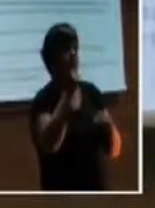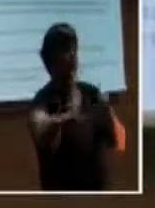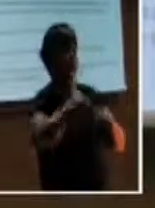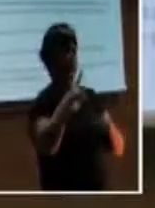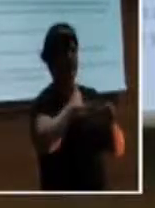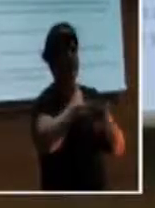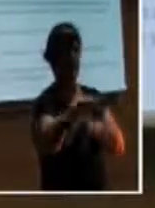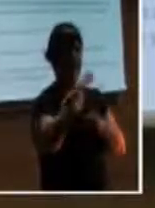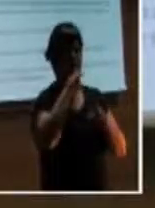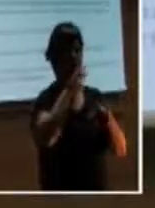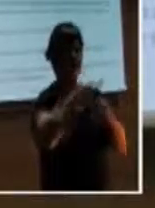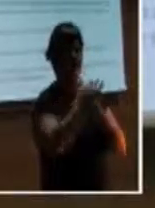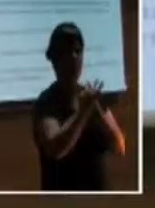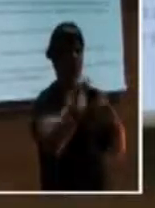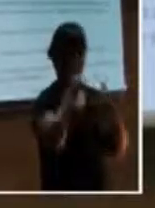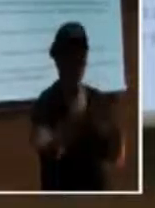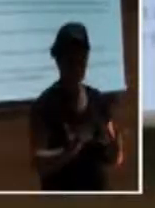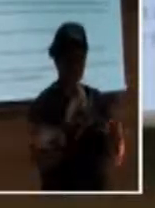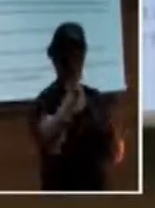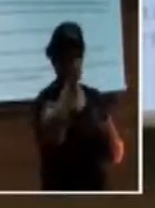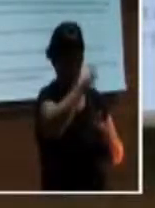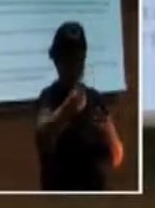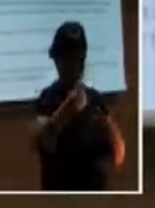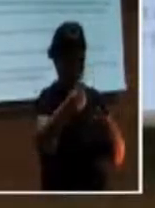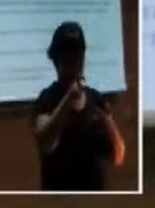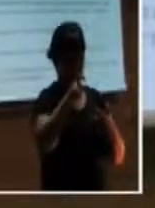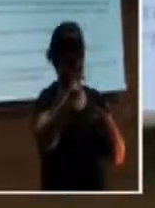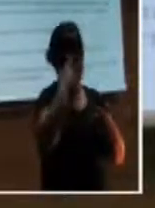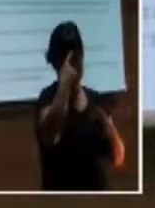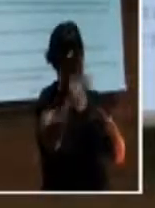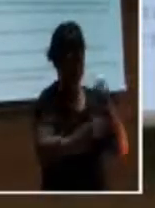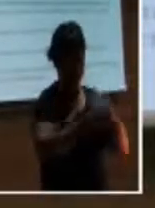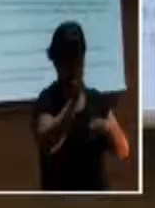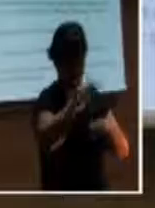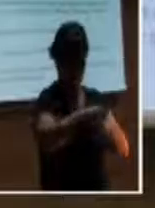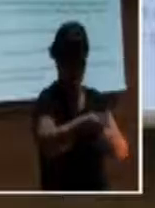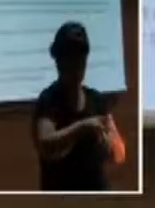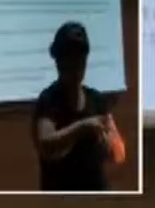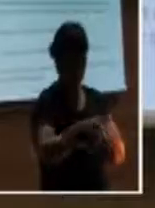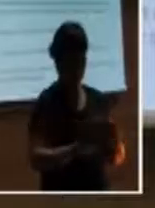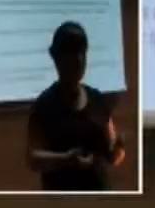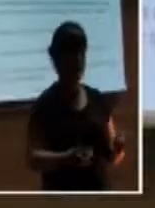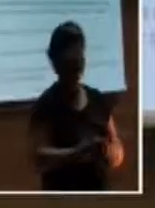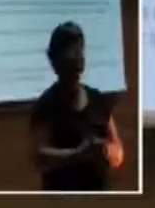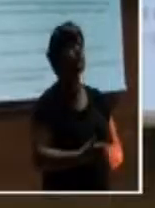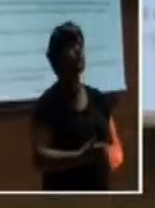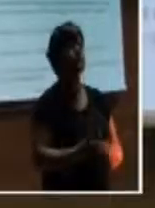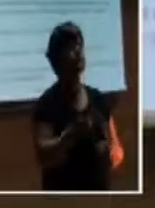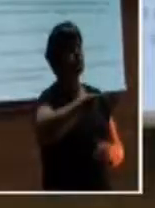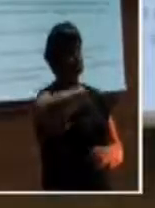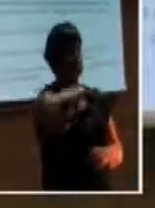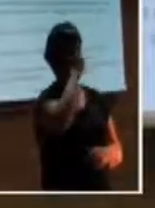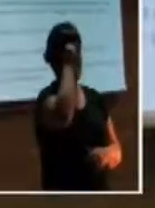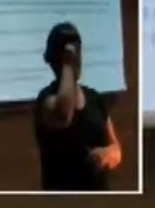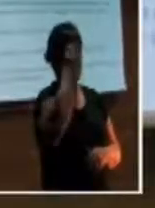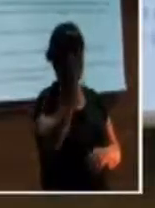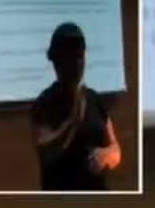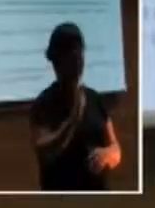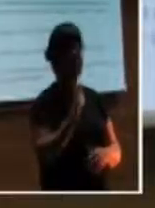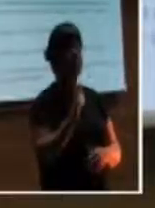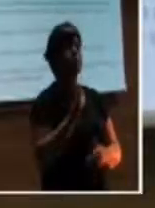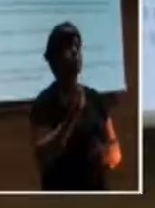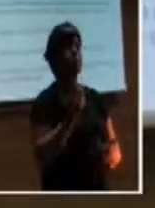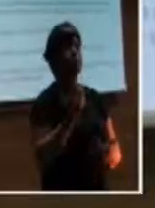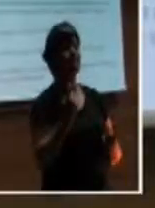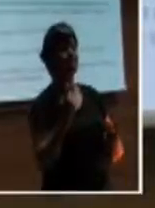dementia and people with dementia nowadays. What we thought was missing is a place to make people meet, to make